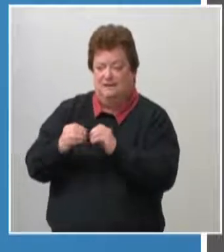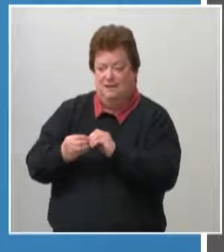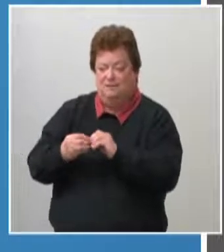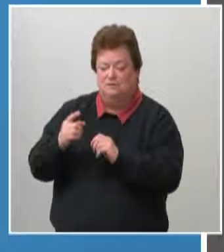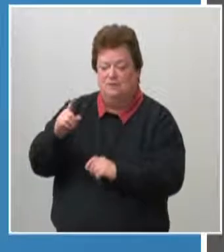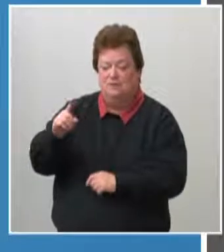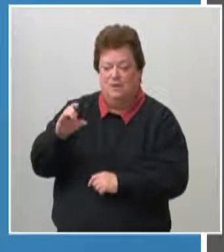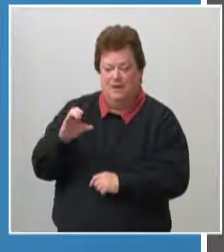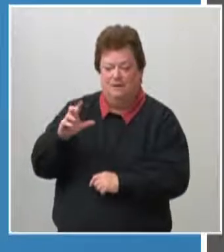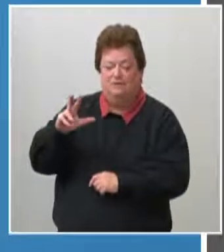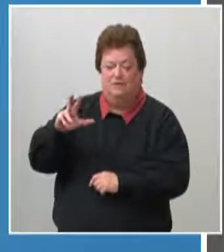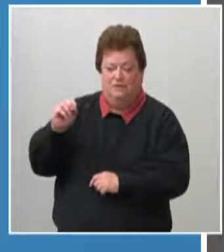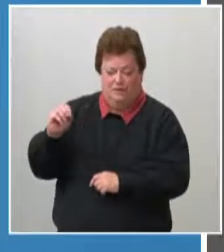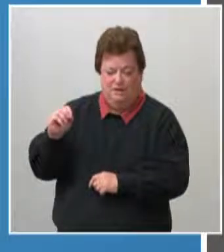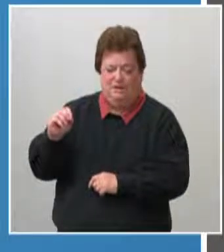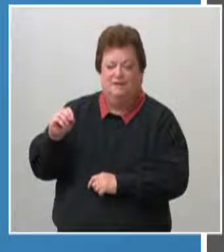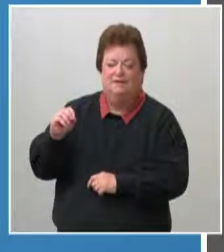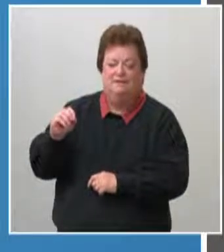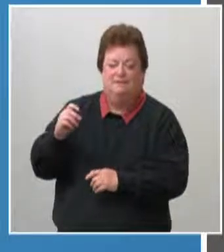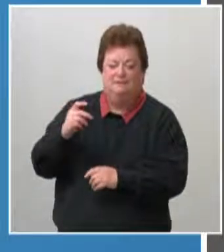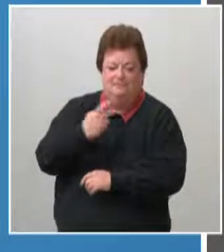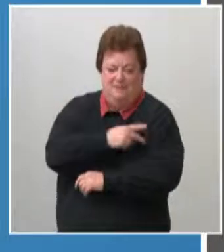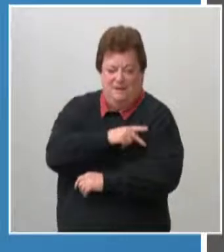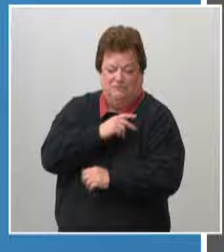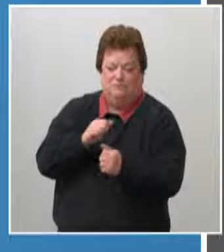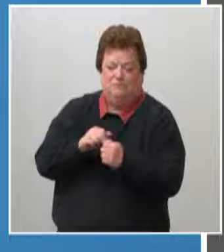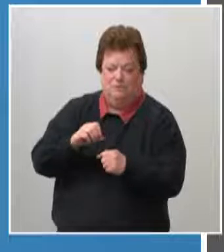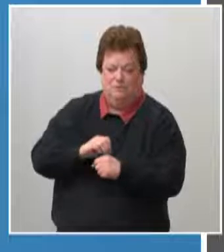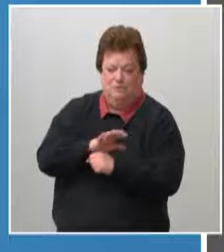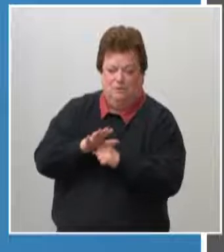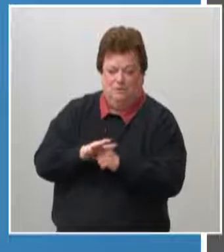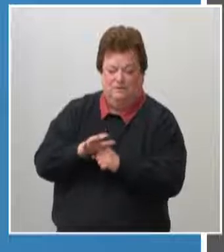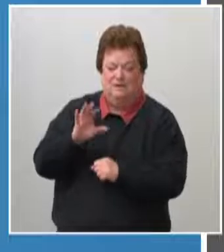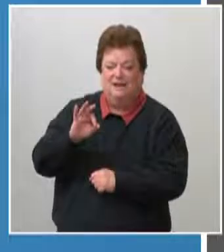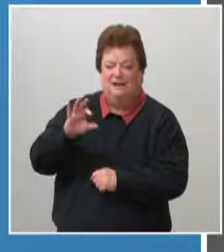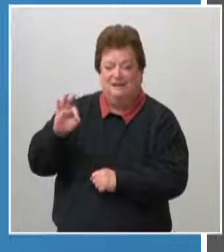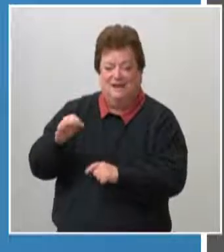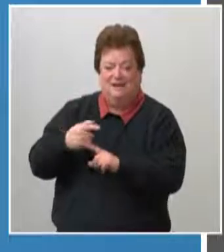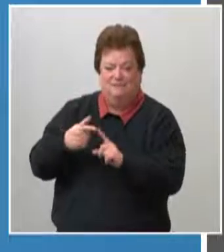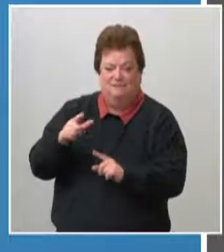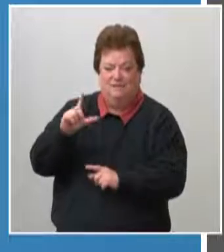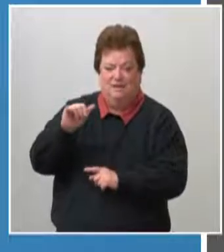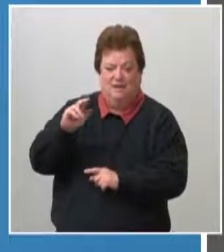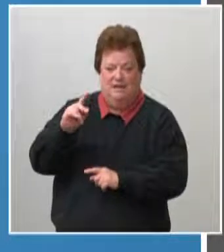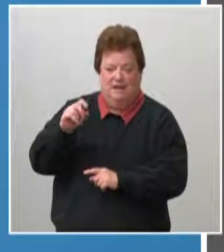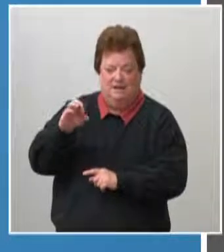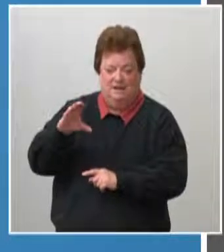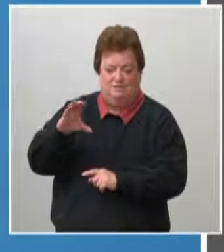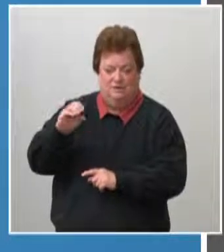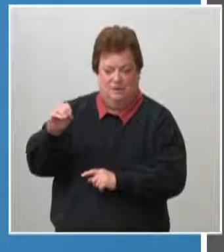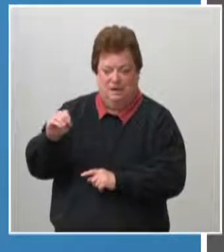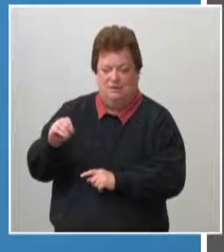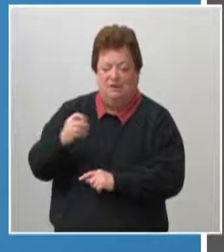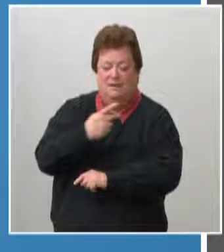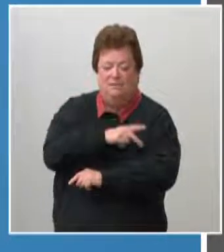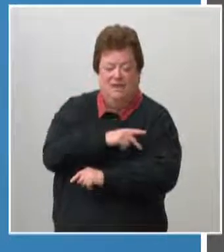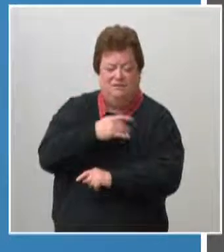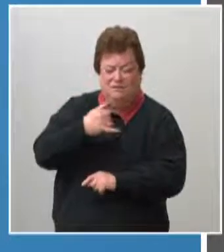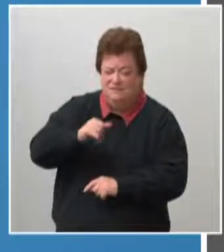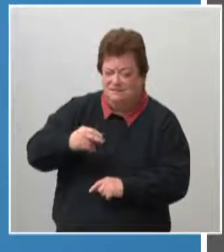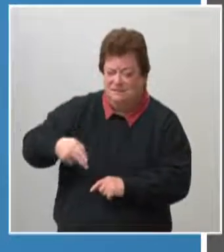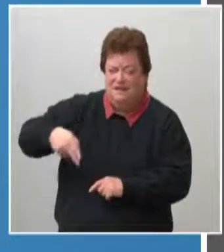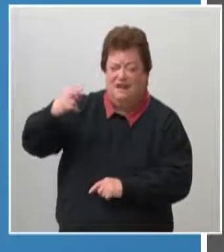report 130 COVID patients, with 99 from Lancaster County. The patient count is still high